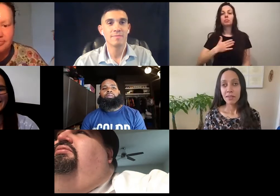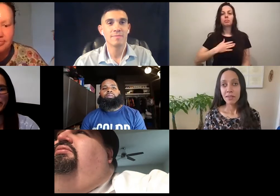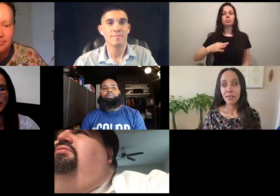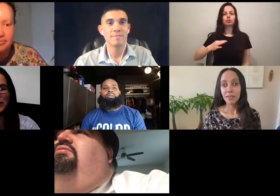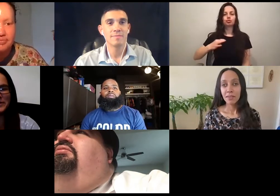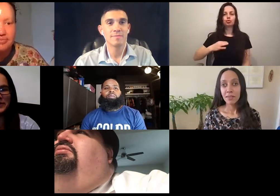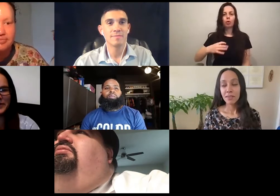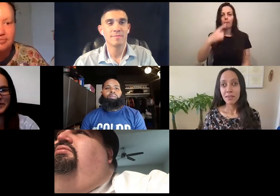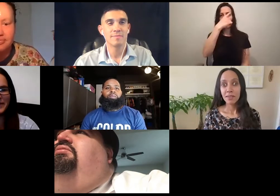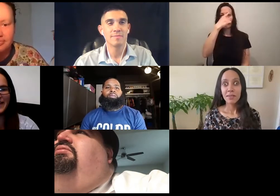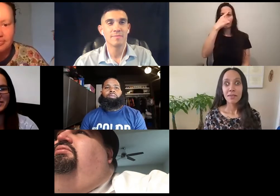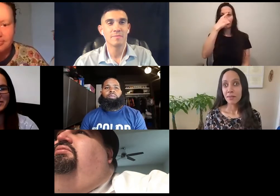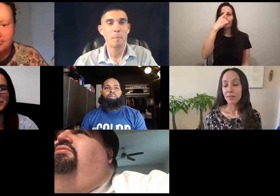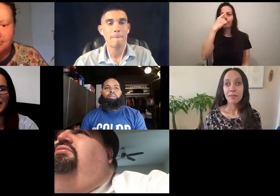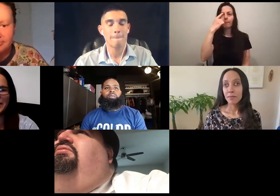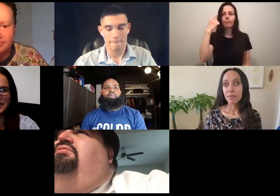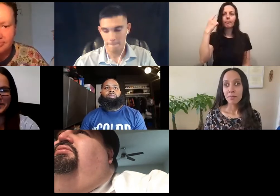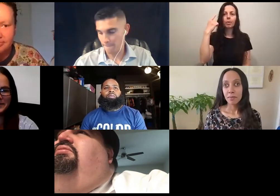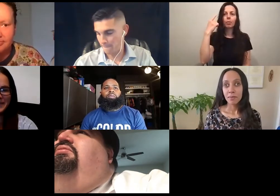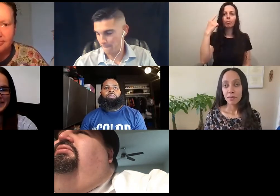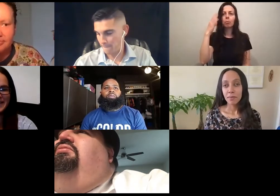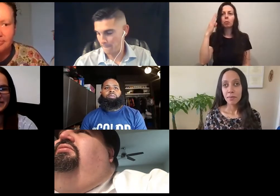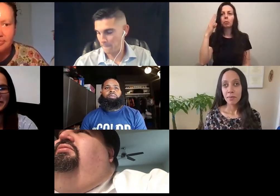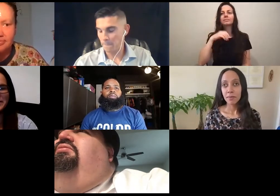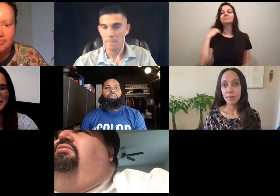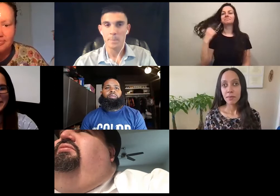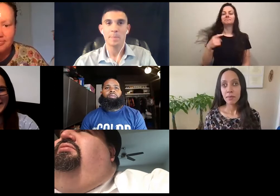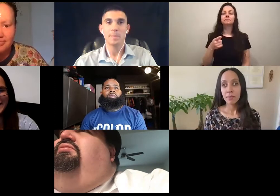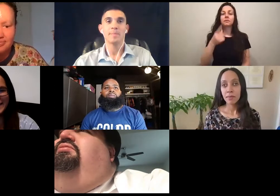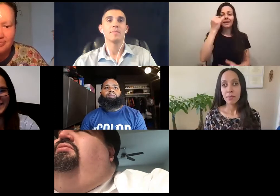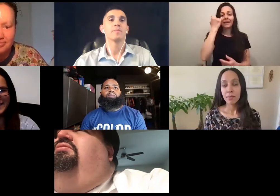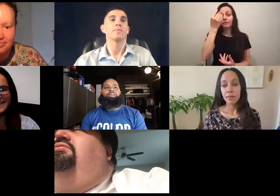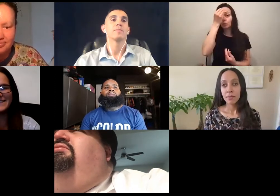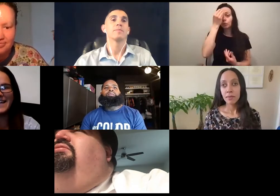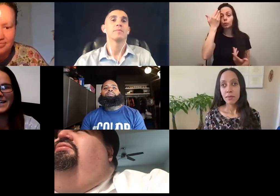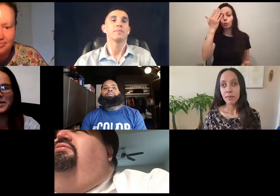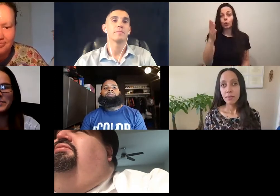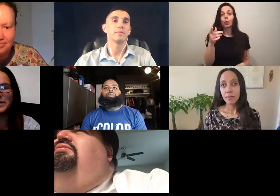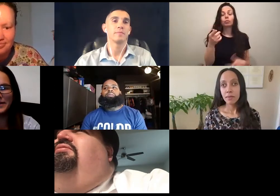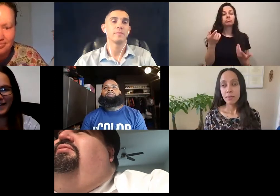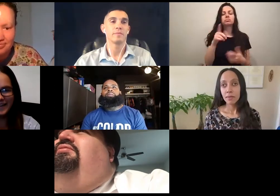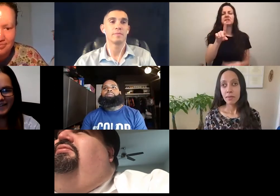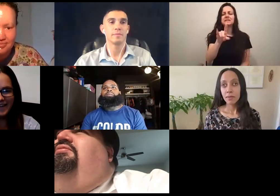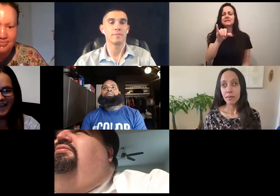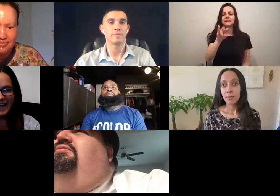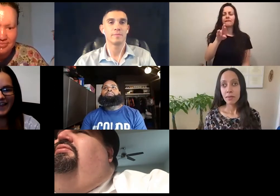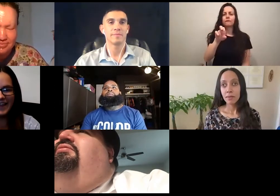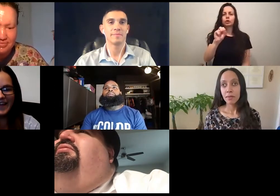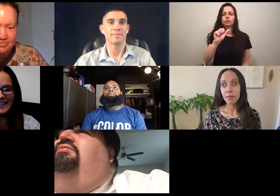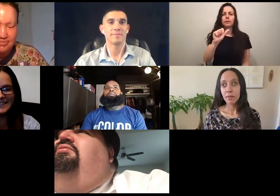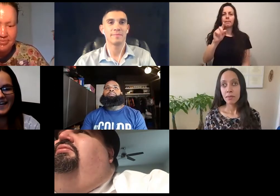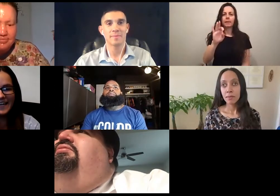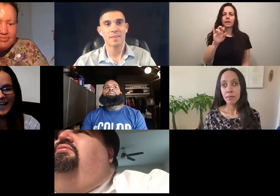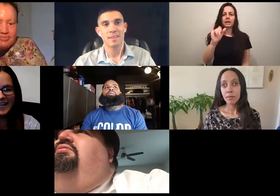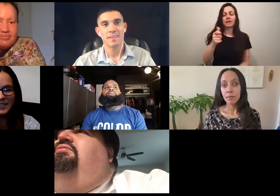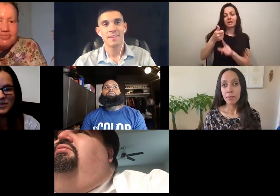And for those of you that do not know, Diversability is a community that